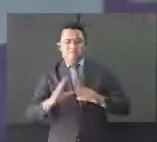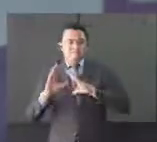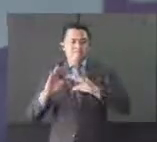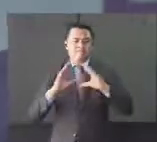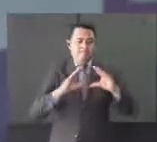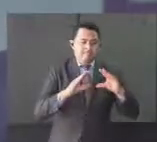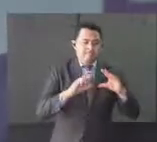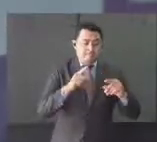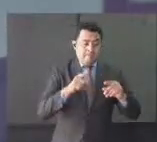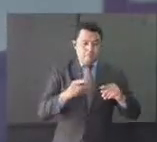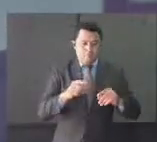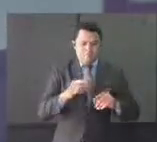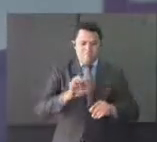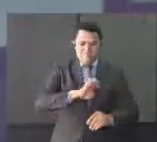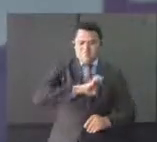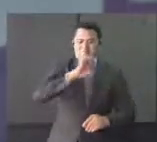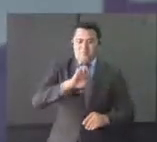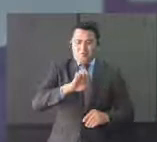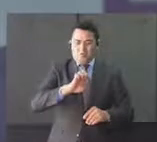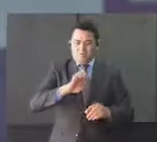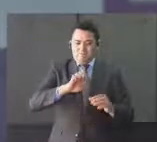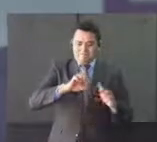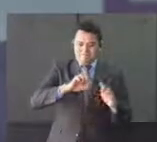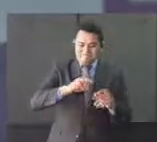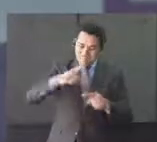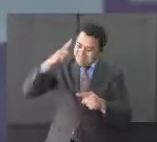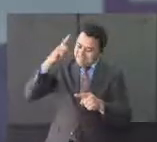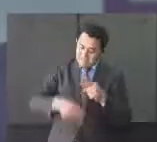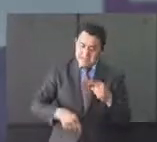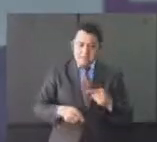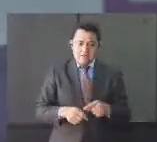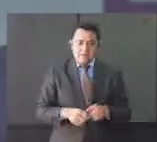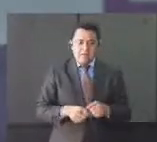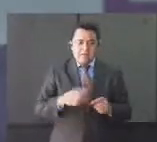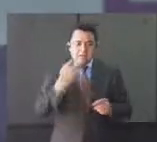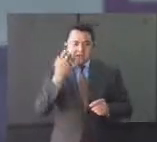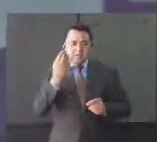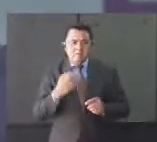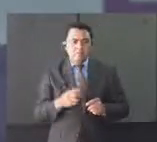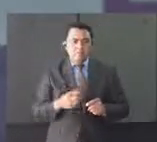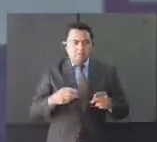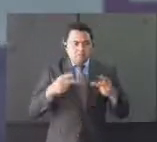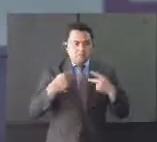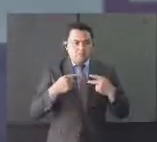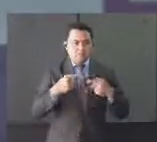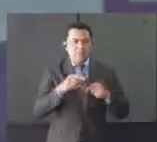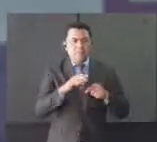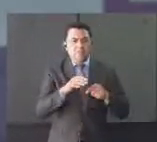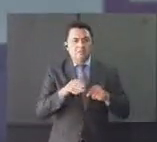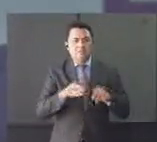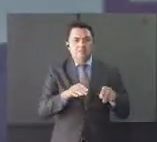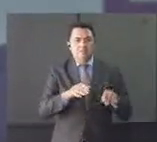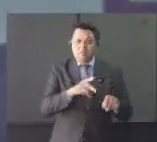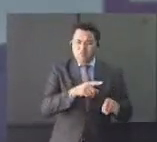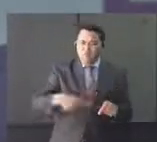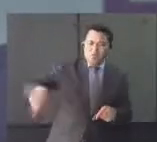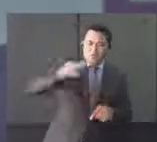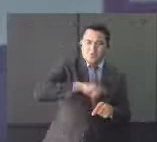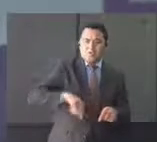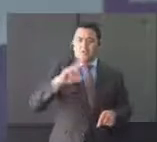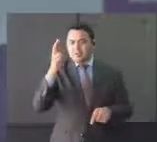of educational activities against hatred because we want